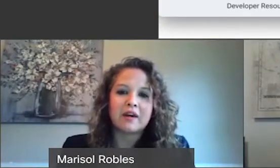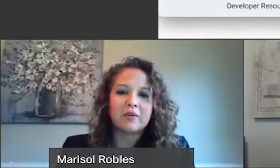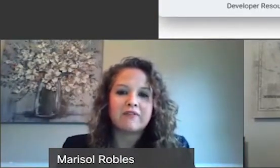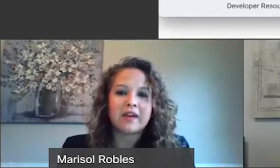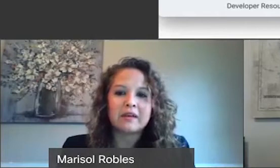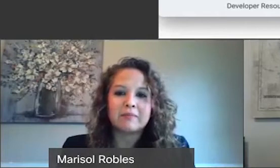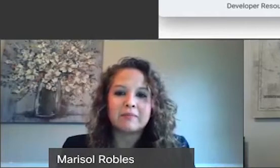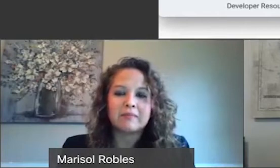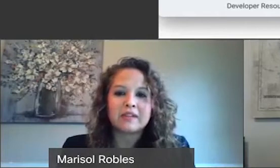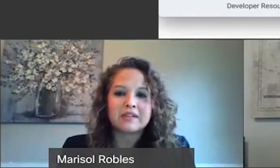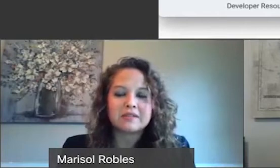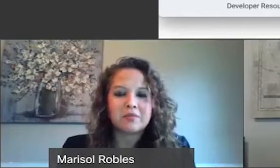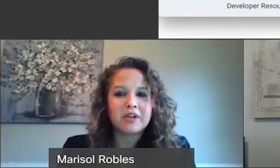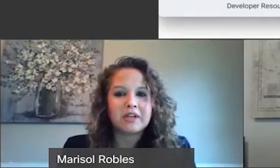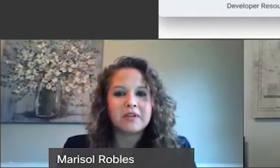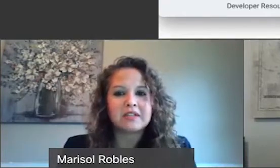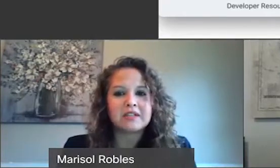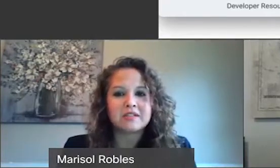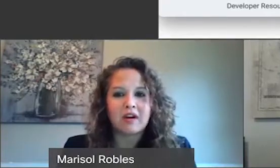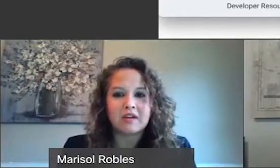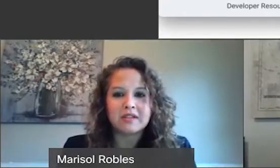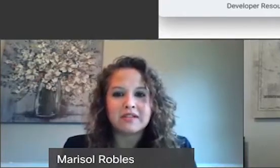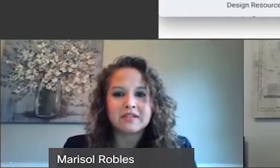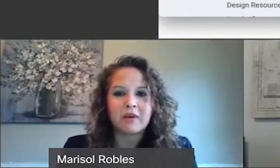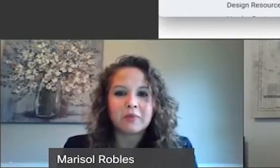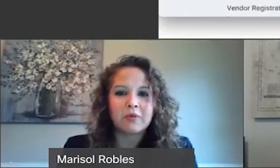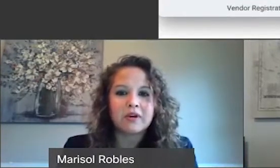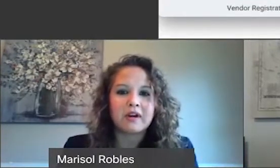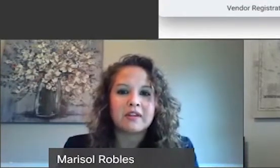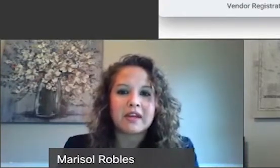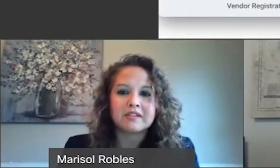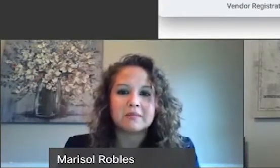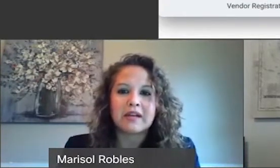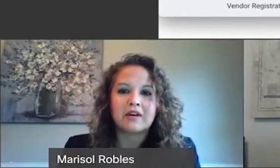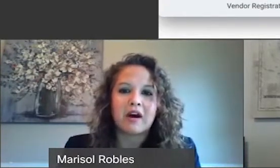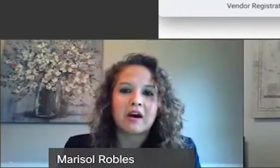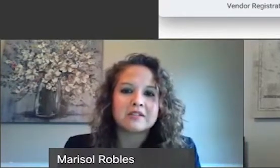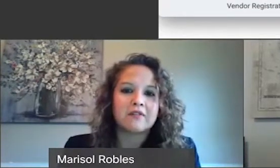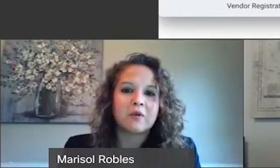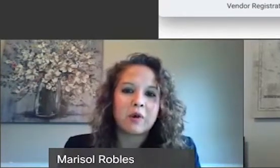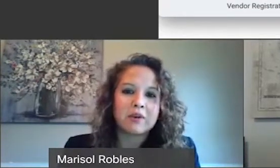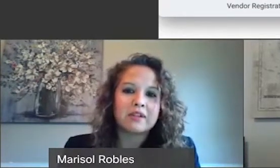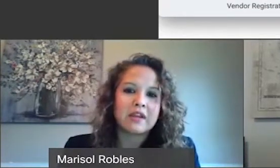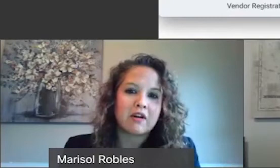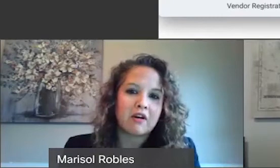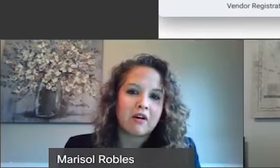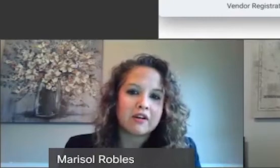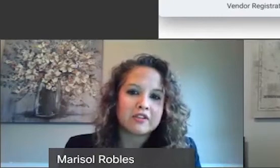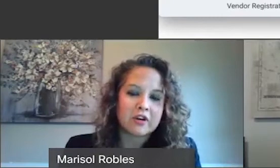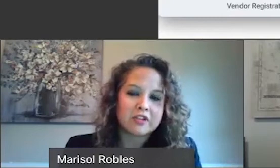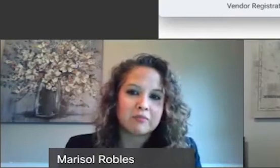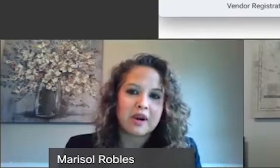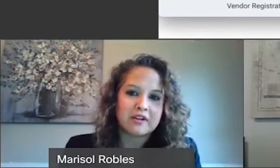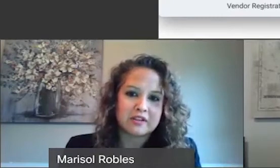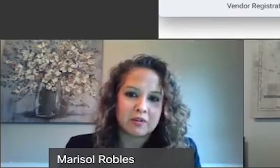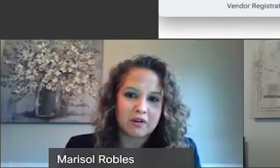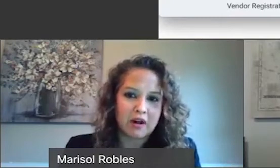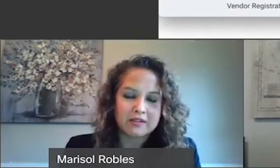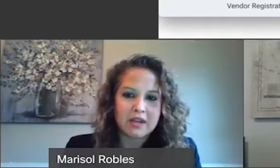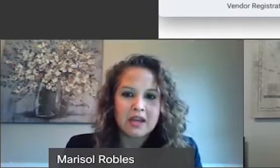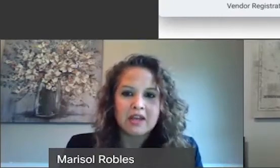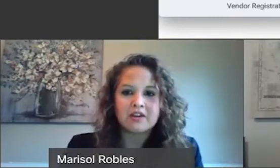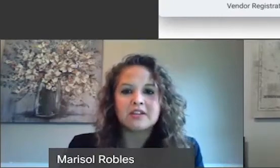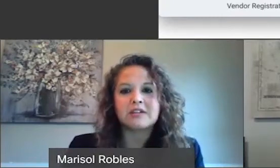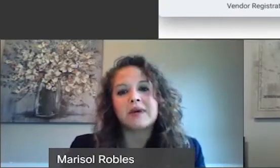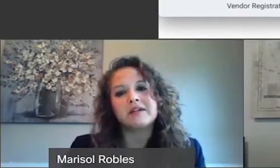One thing that we find that is pretty unique to SAWS is that we put the estimated cost of what we think our construction